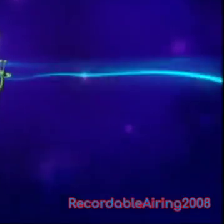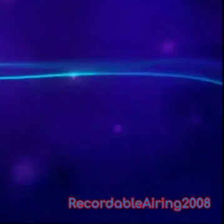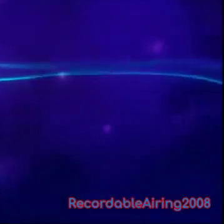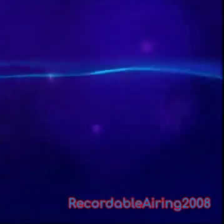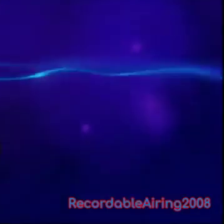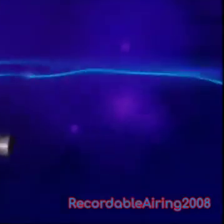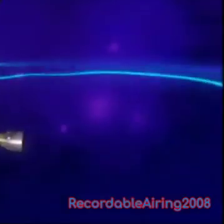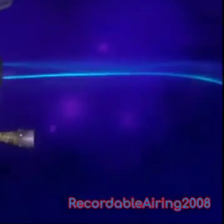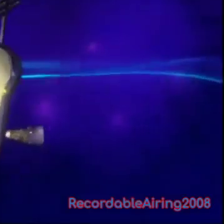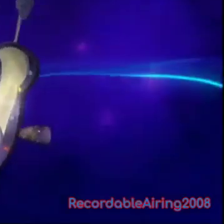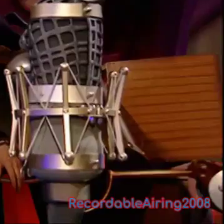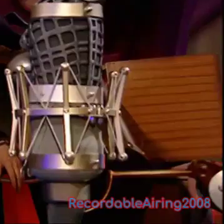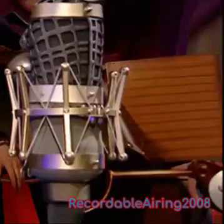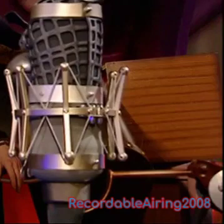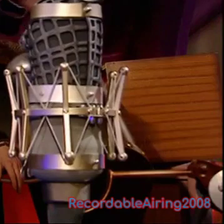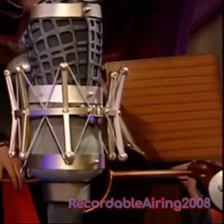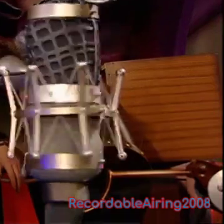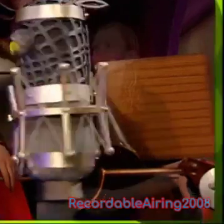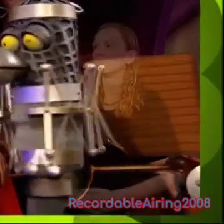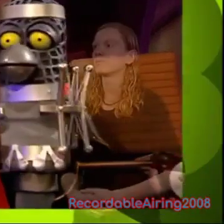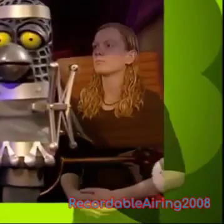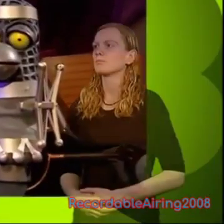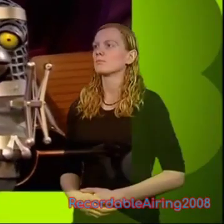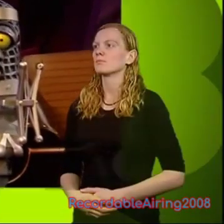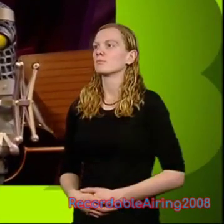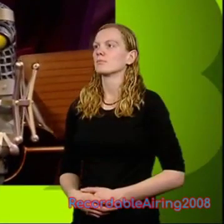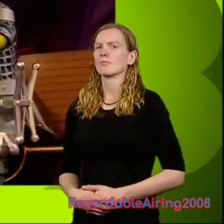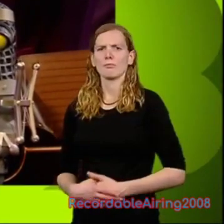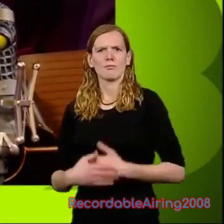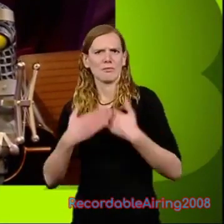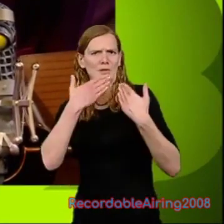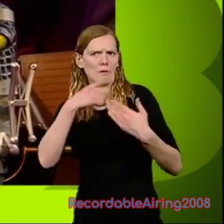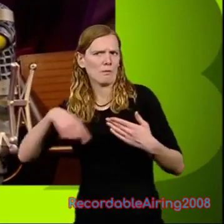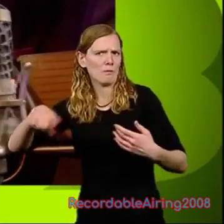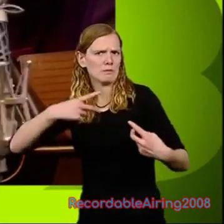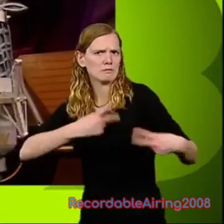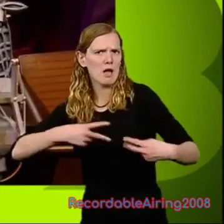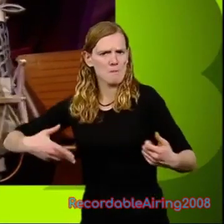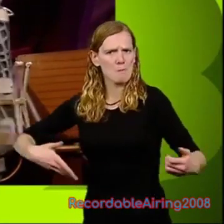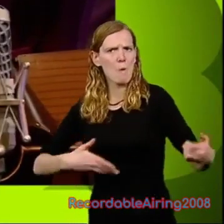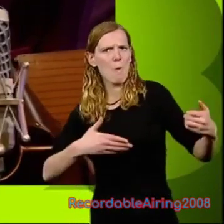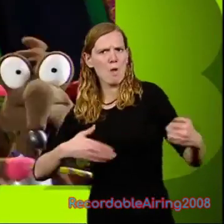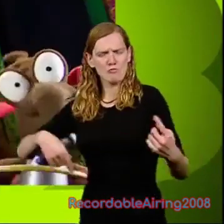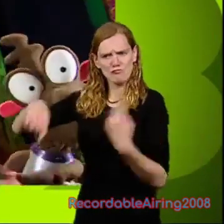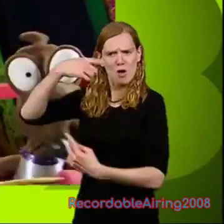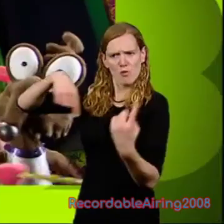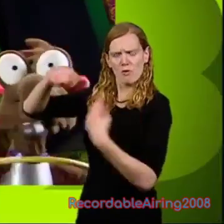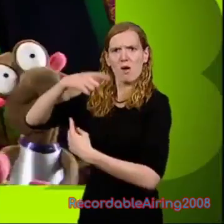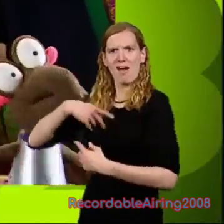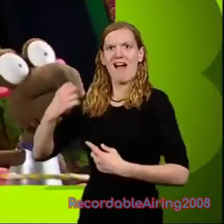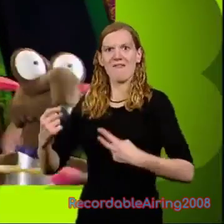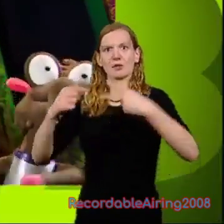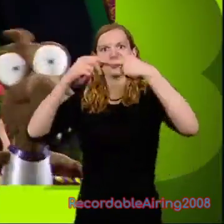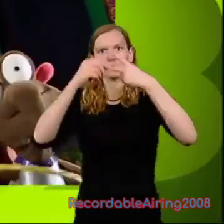Gusto Radio. Thanks, ballroom dancer people, for those two tunes to spin to.